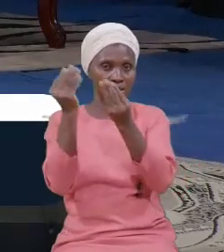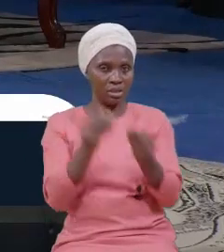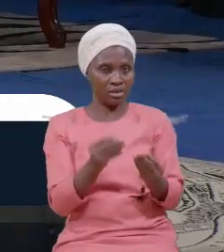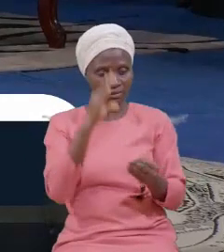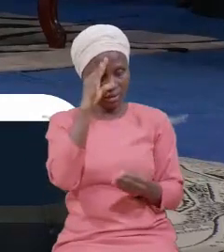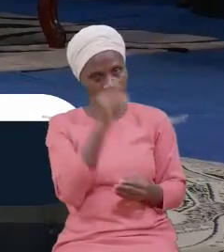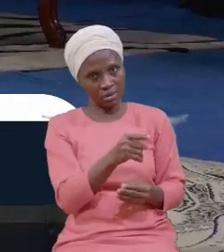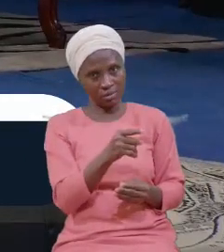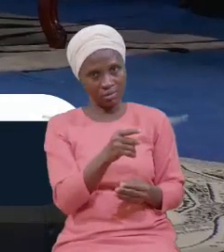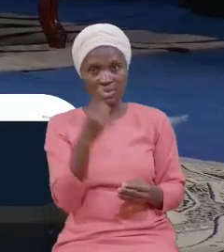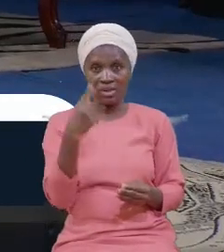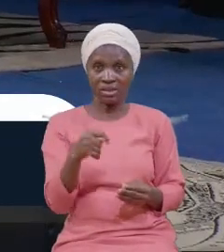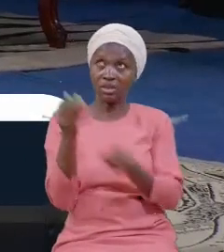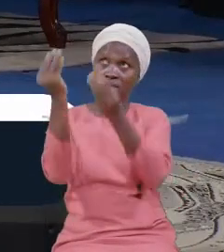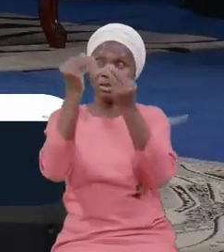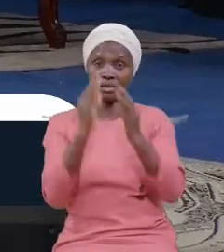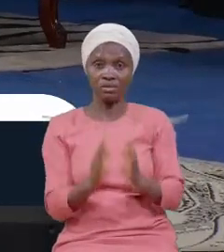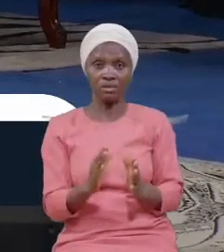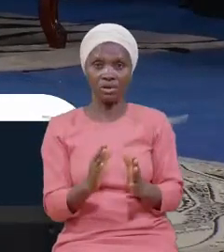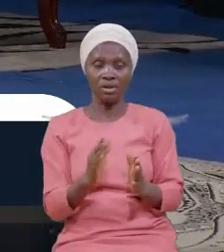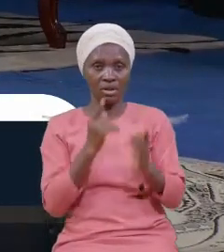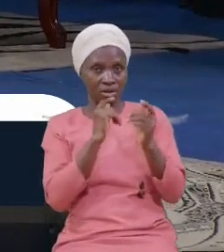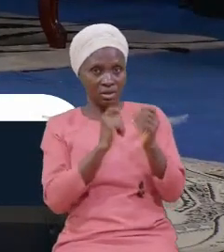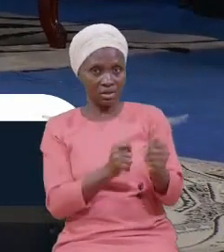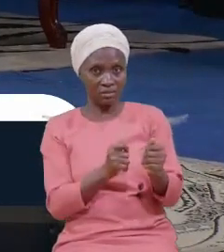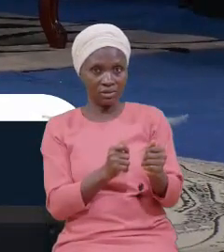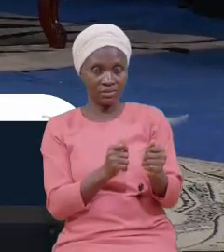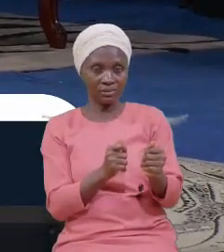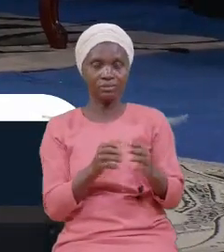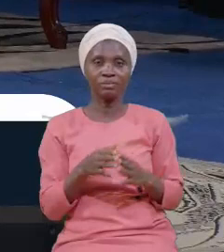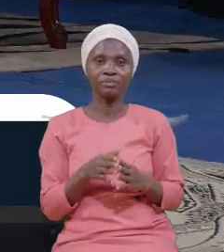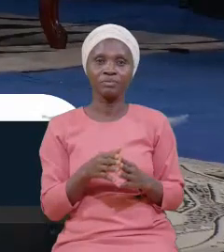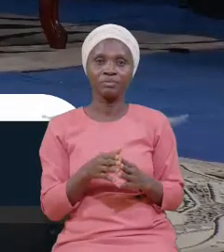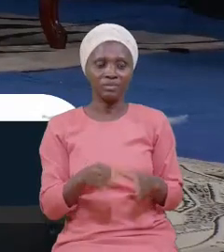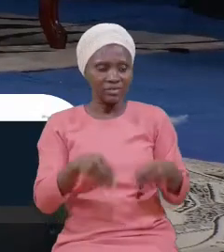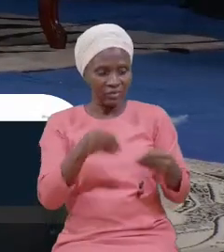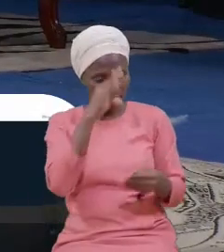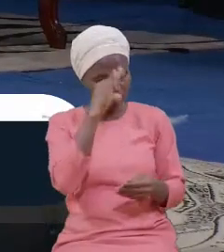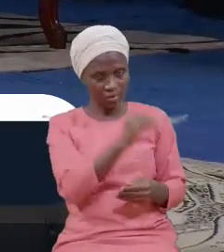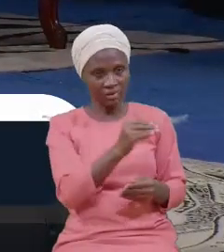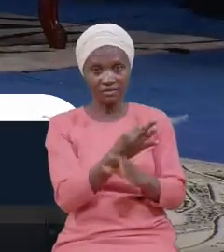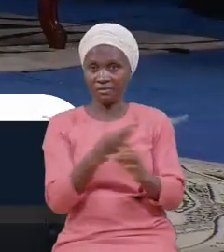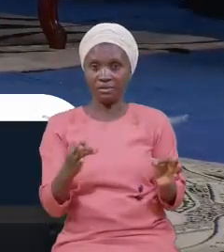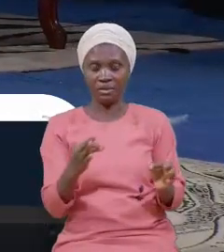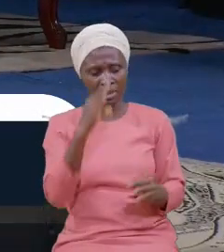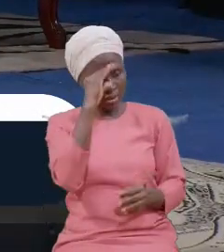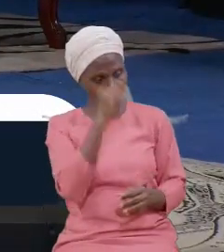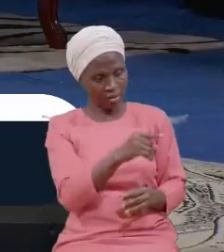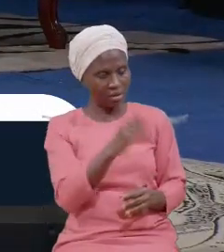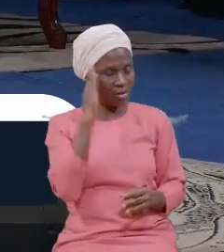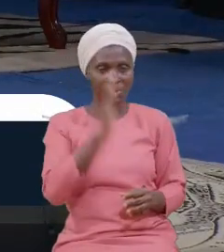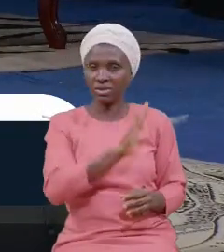giver, the gift, and I give him freely, he shall never thirst, but the